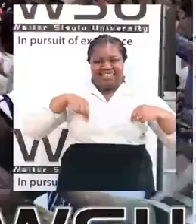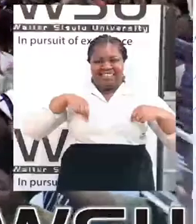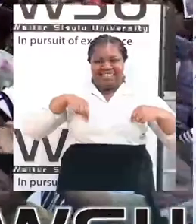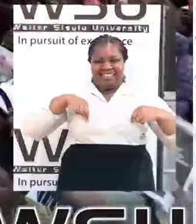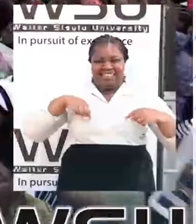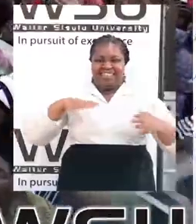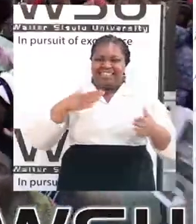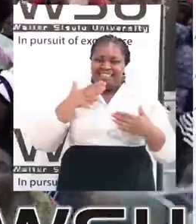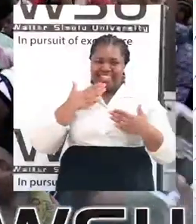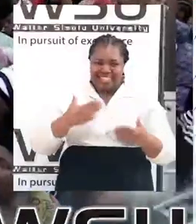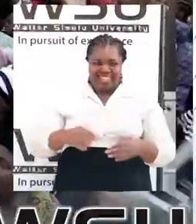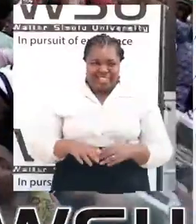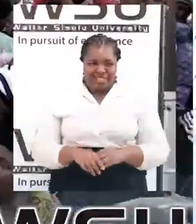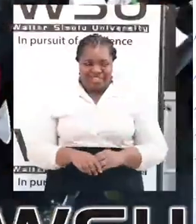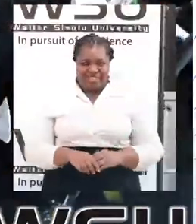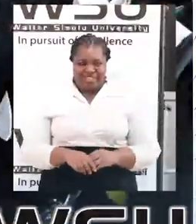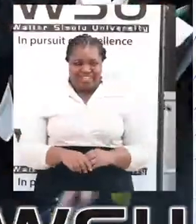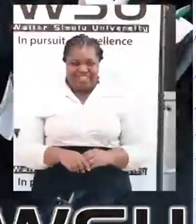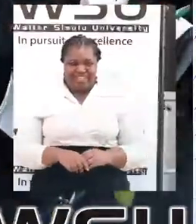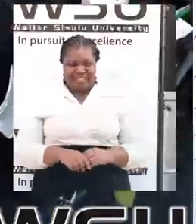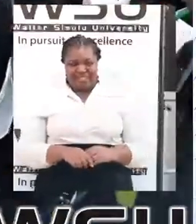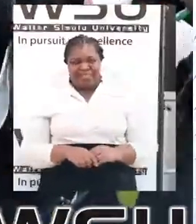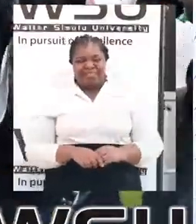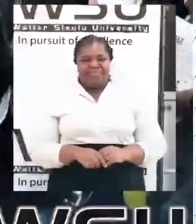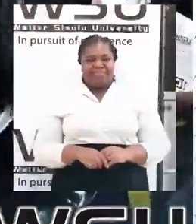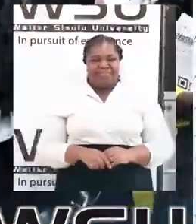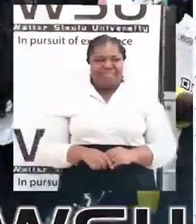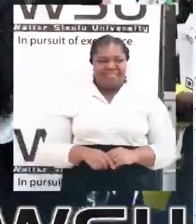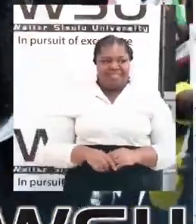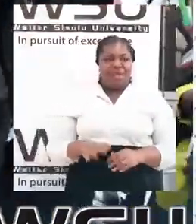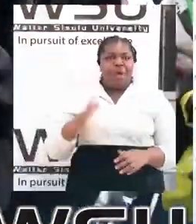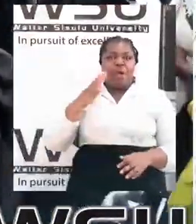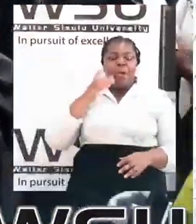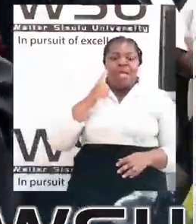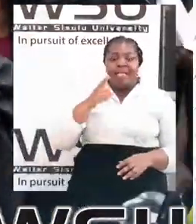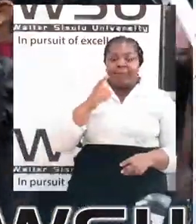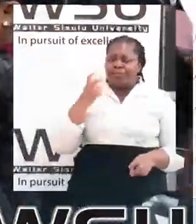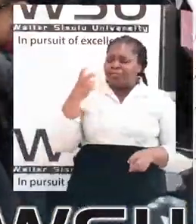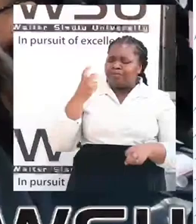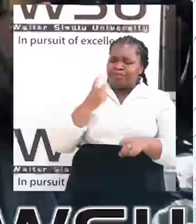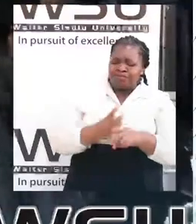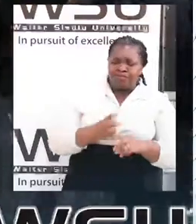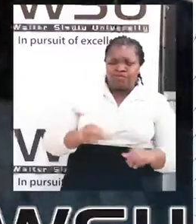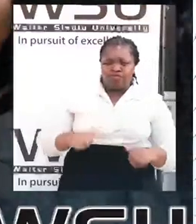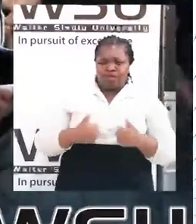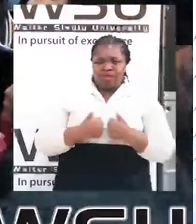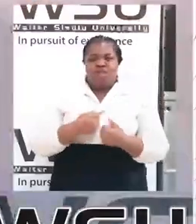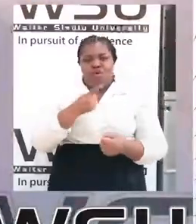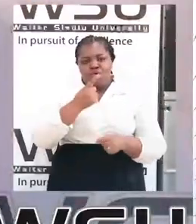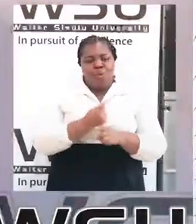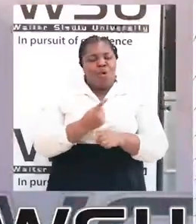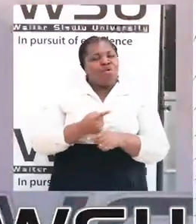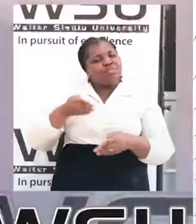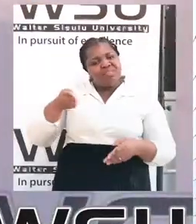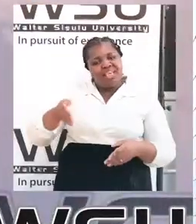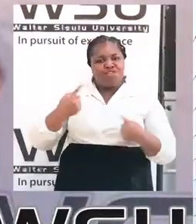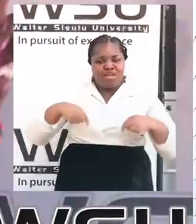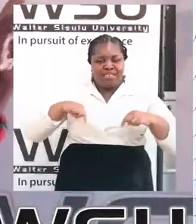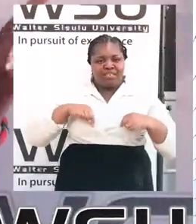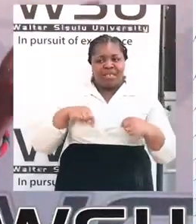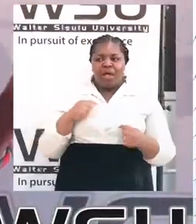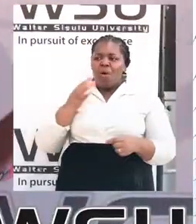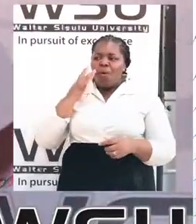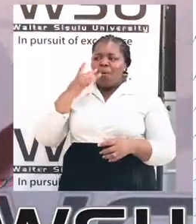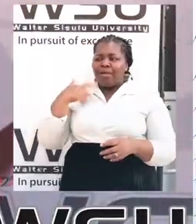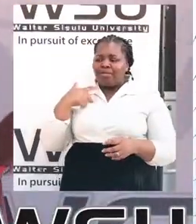Thank you. Thank you. When the going was tough, you were there for us. When we